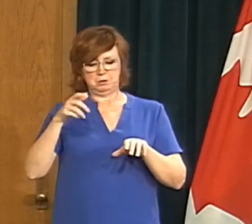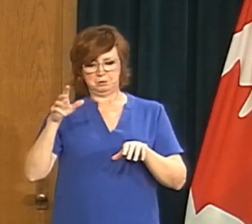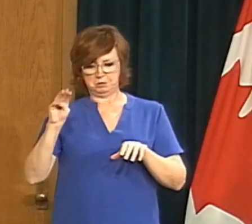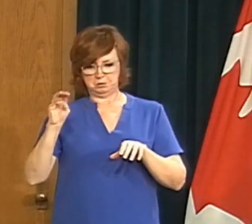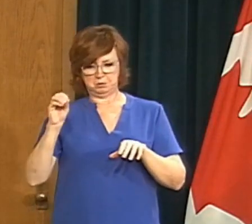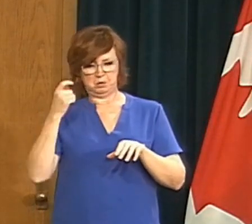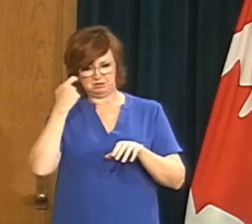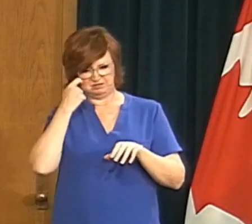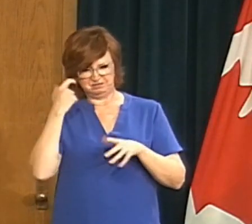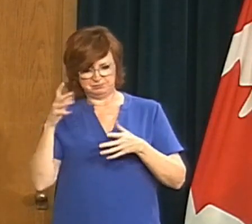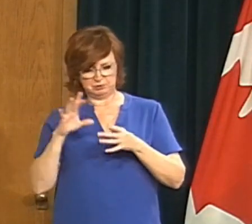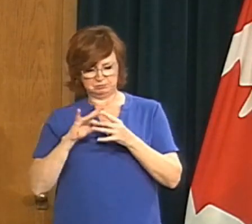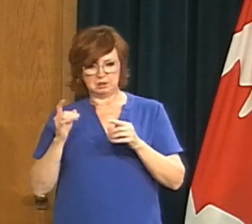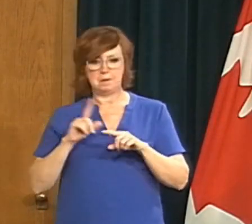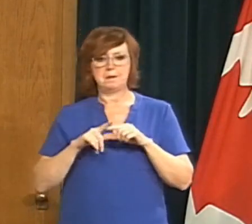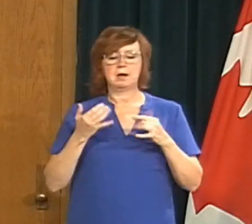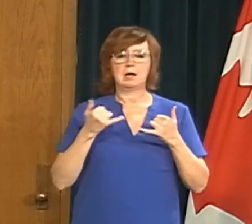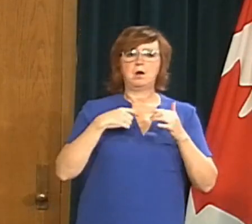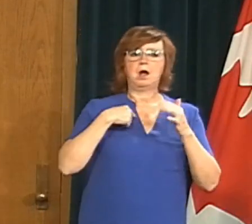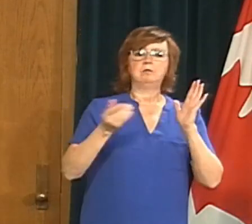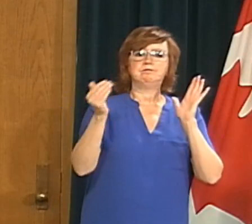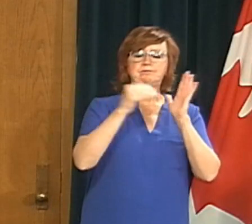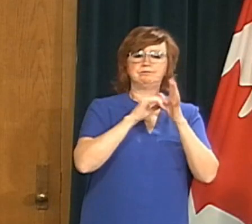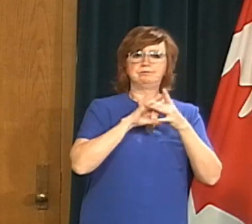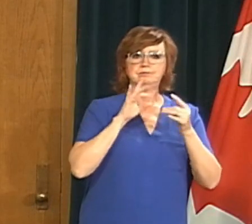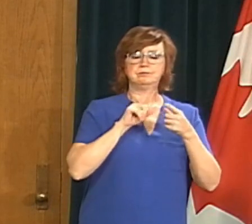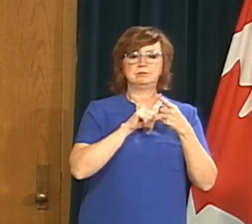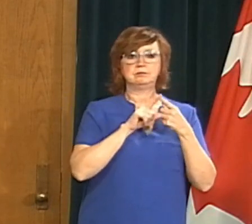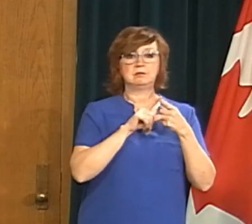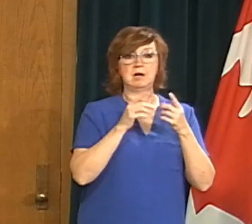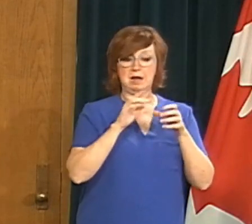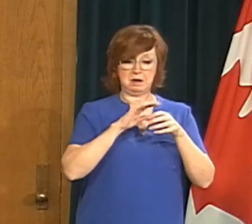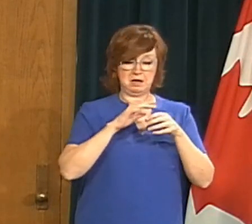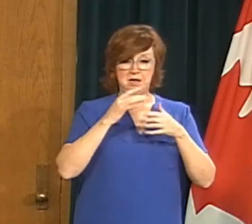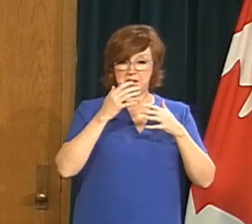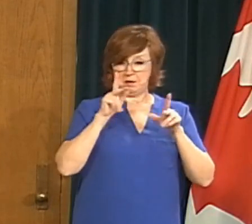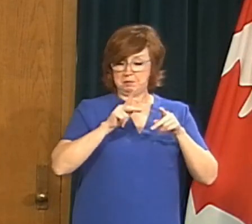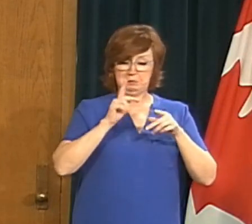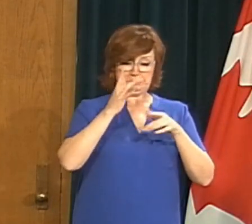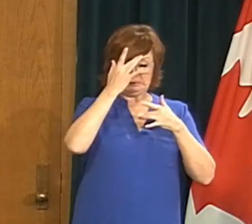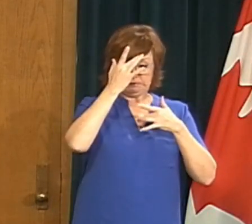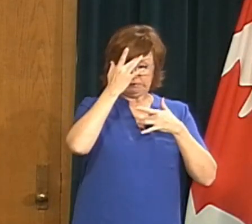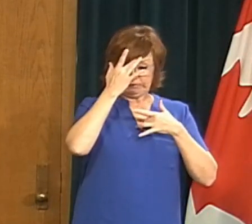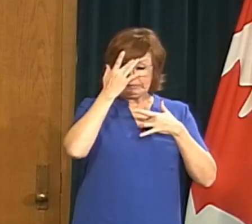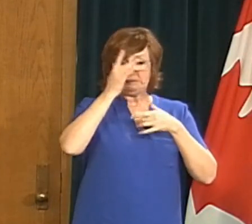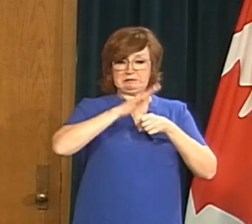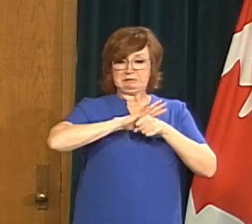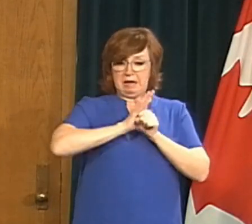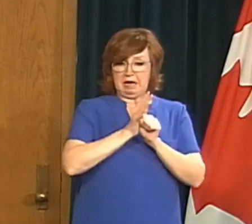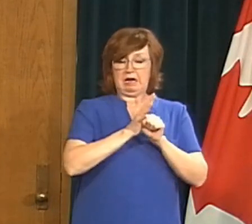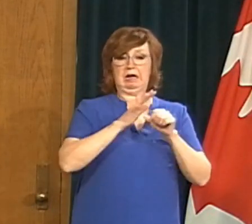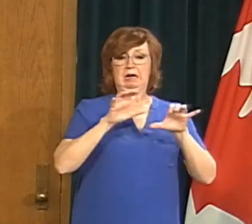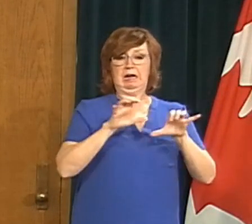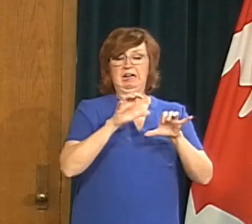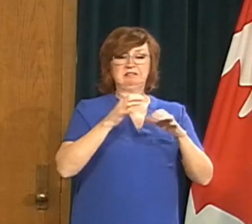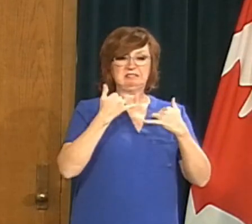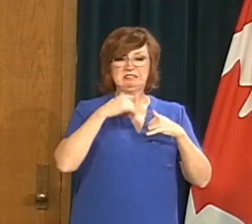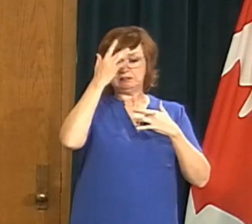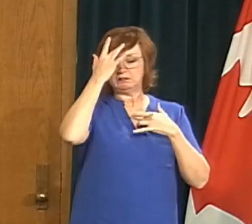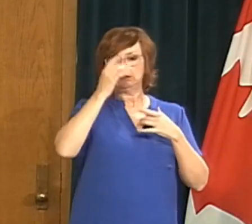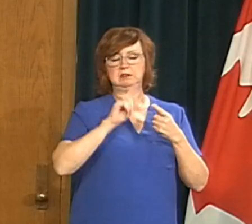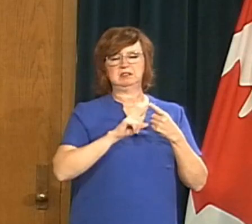few active cases currently in most of the far north, central part